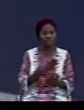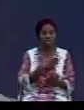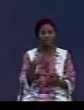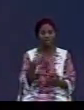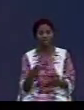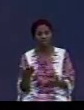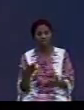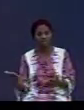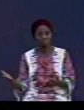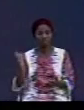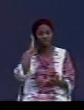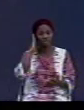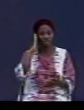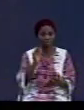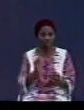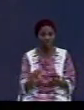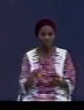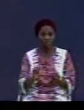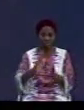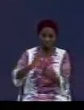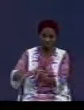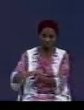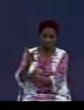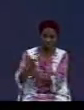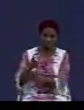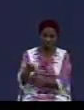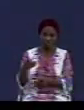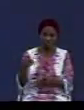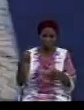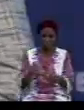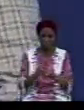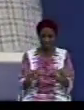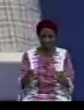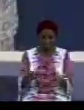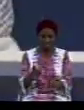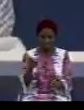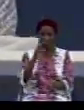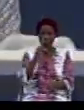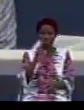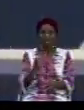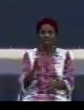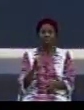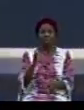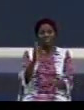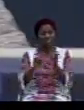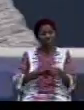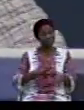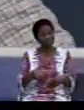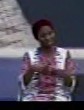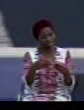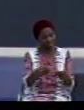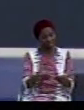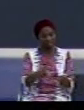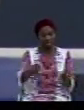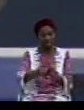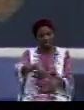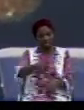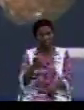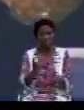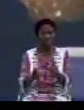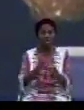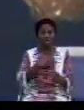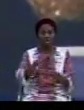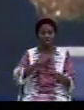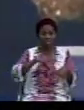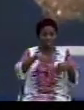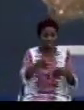you the way you are. If I came, like other people, and I give you what others have been giving